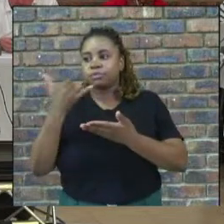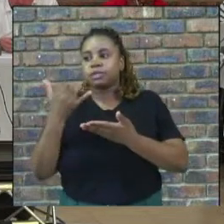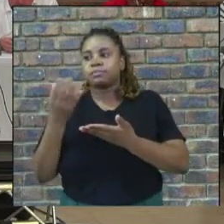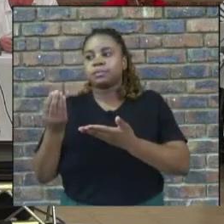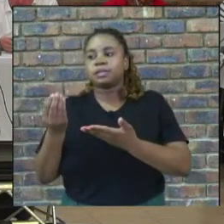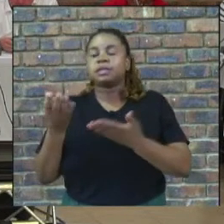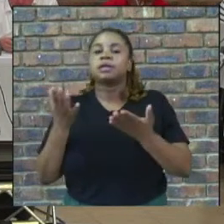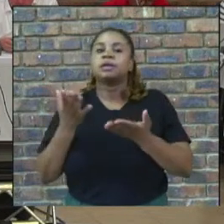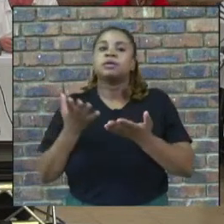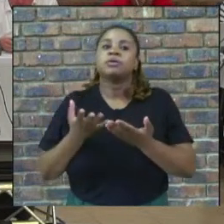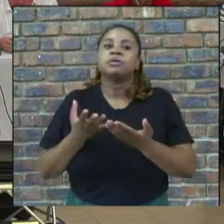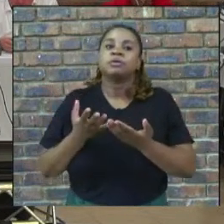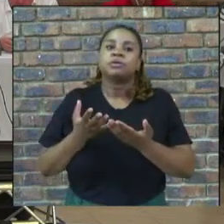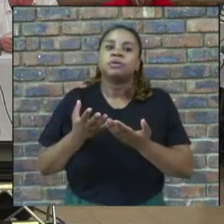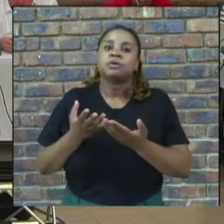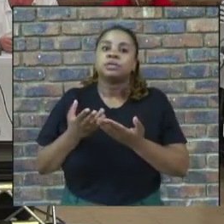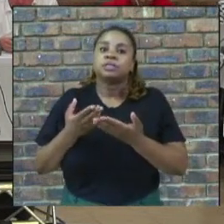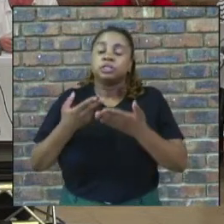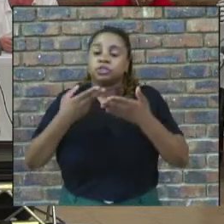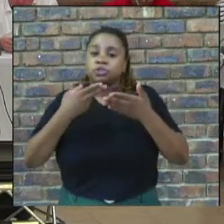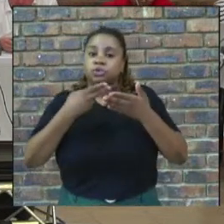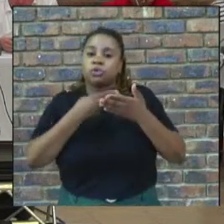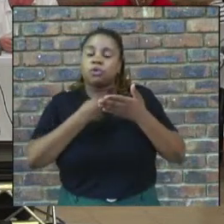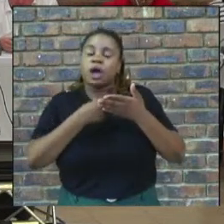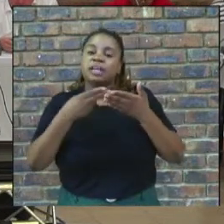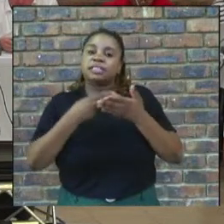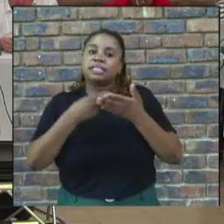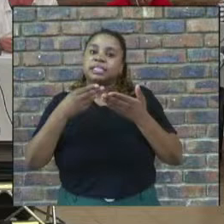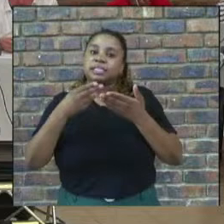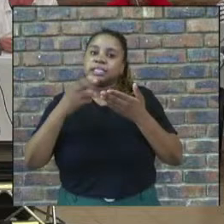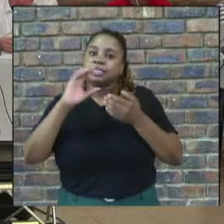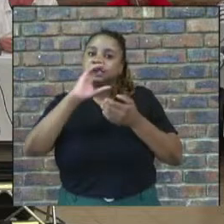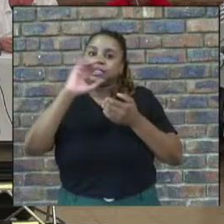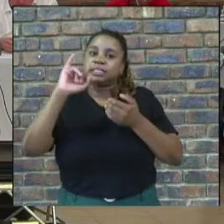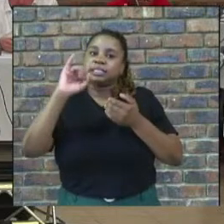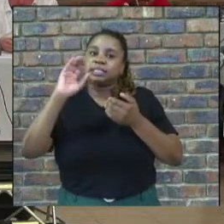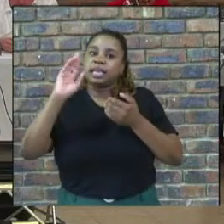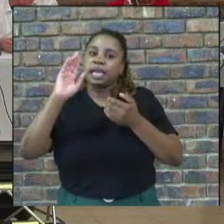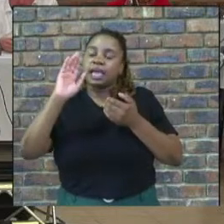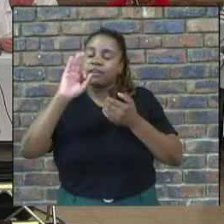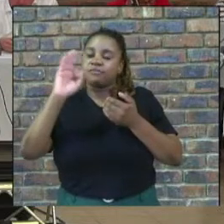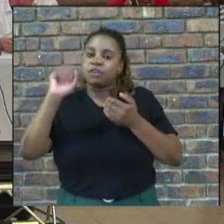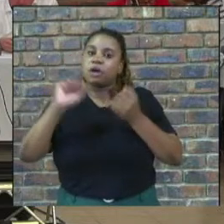So the address for SIFA offices, the head office, is number 11.